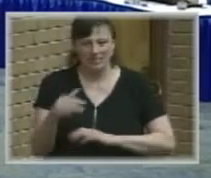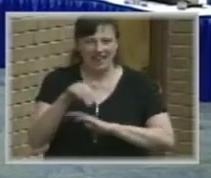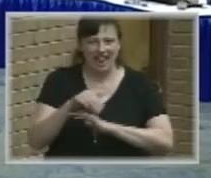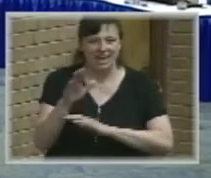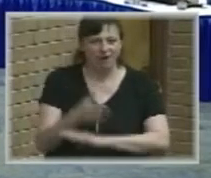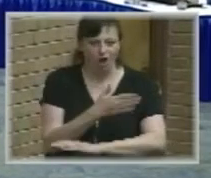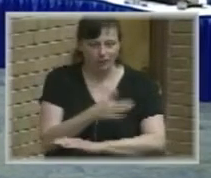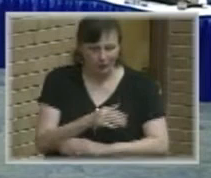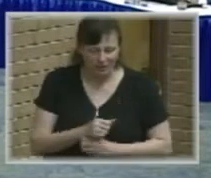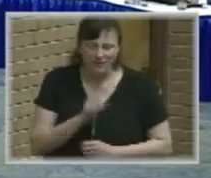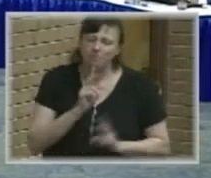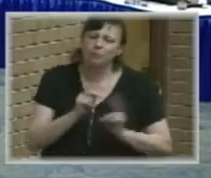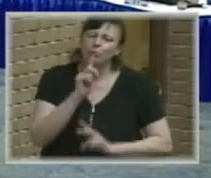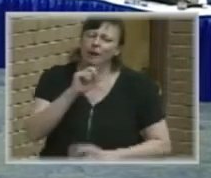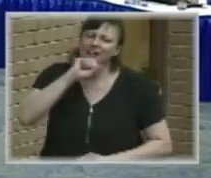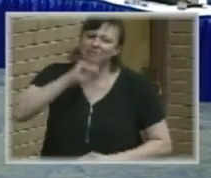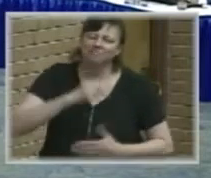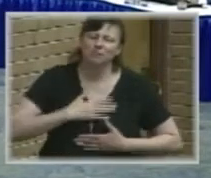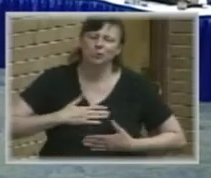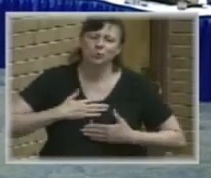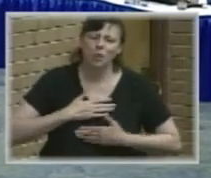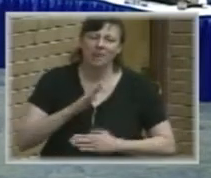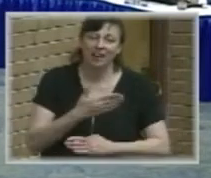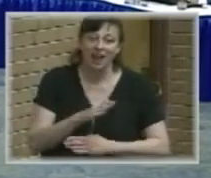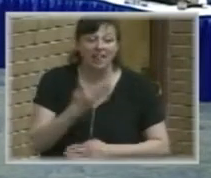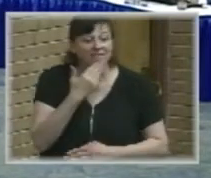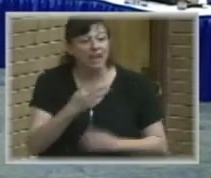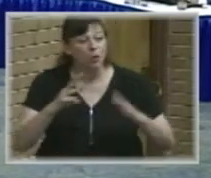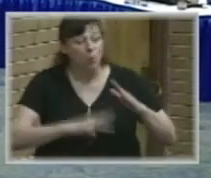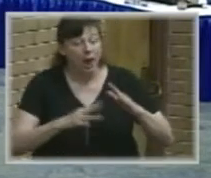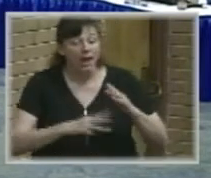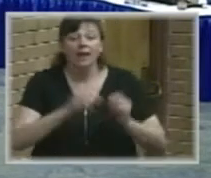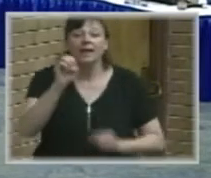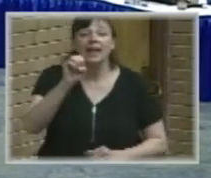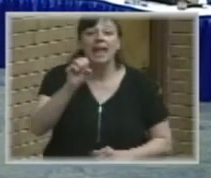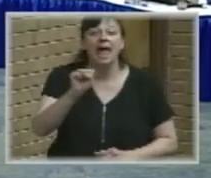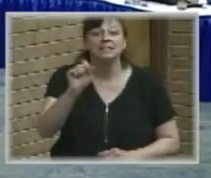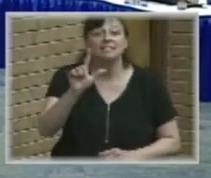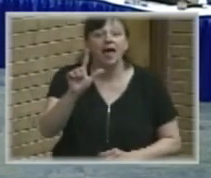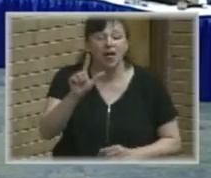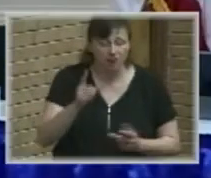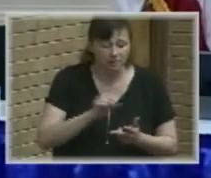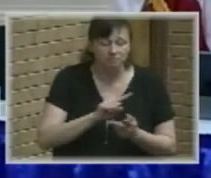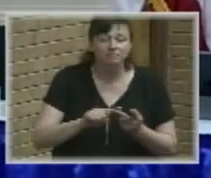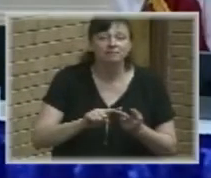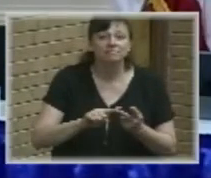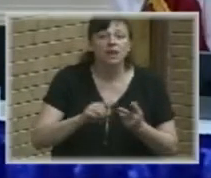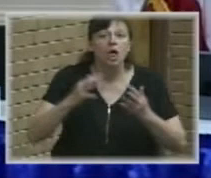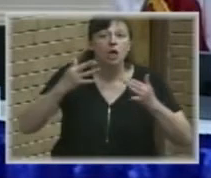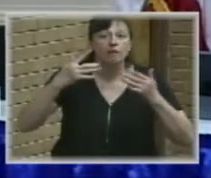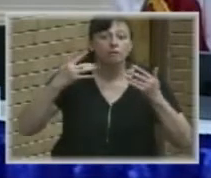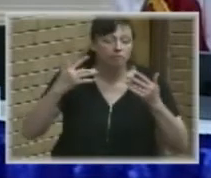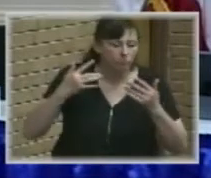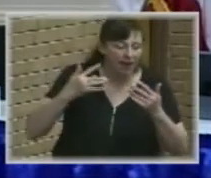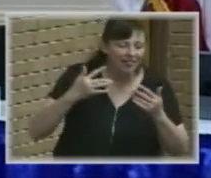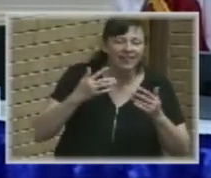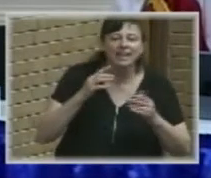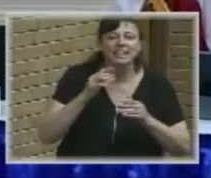and people really love them. But thank you, Wegmans, ESL Federal Credit Union, Friendly Senior